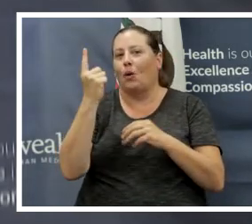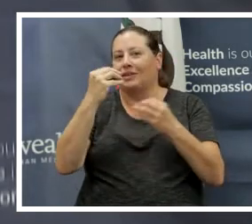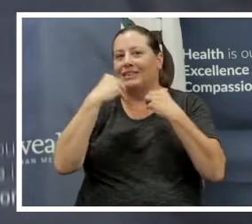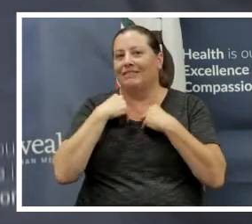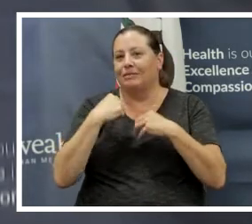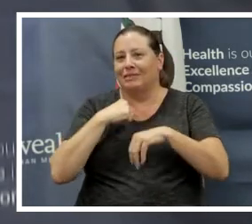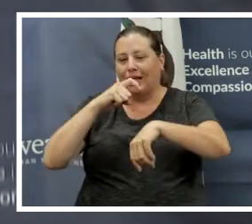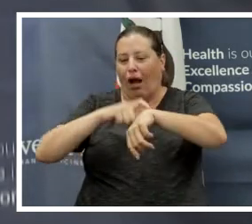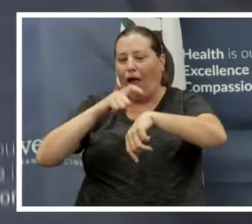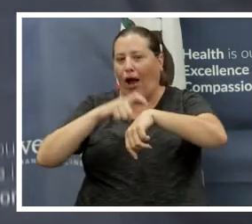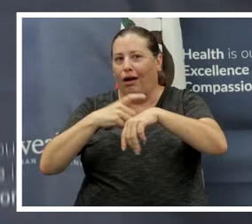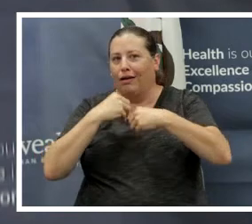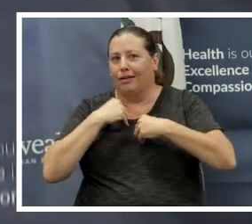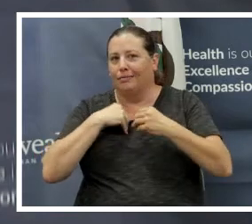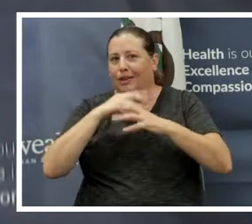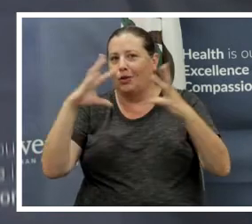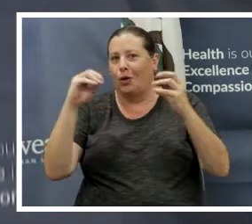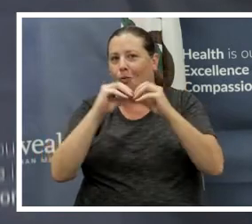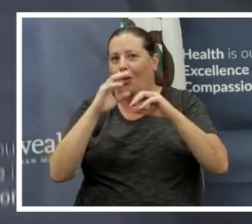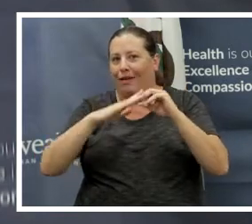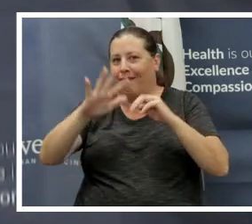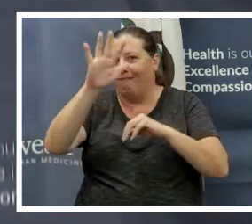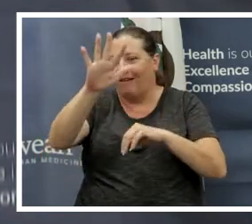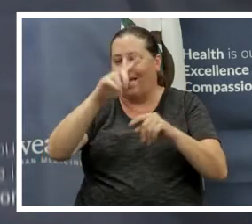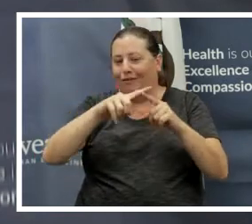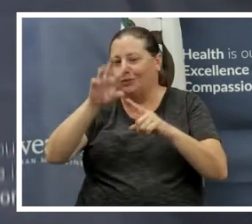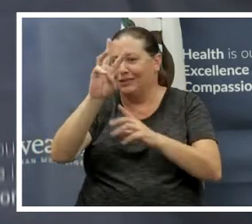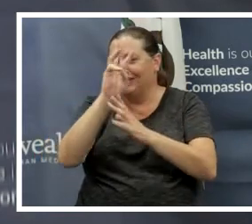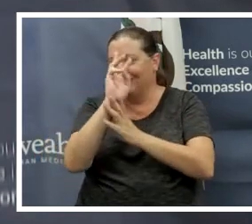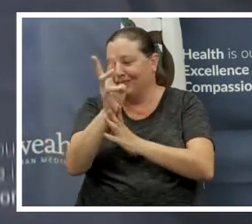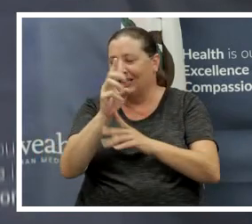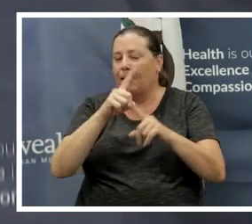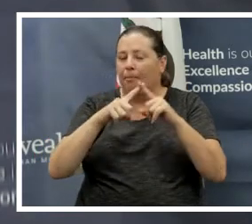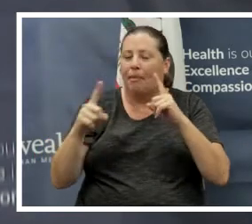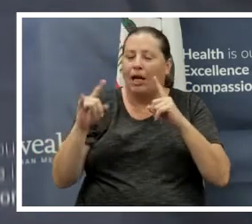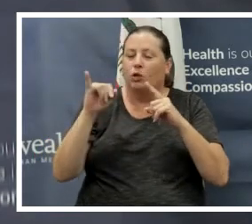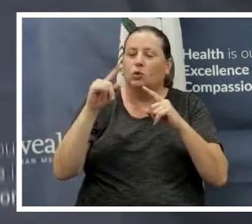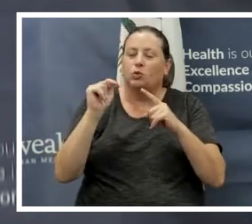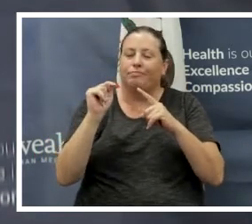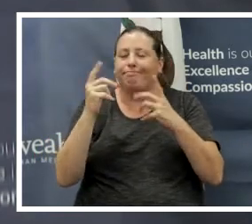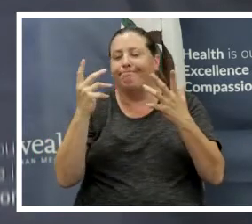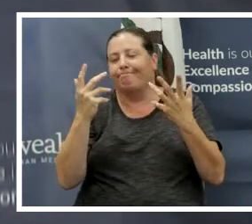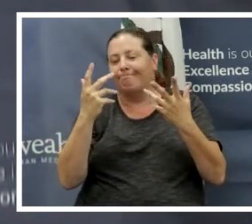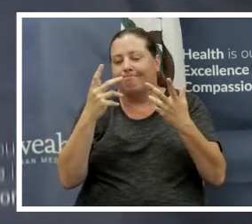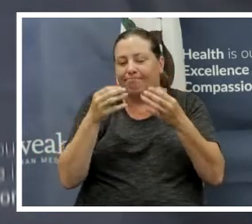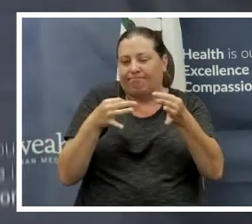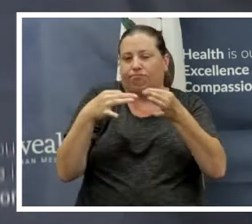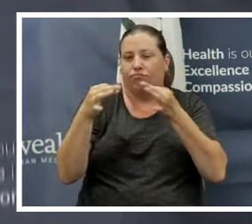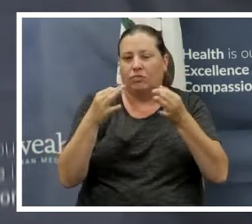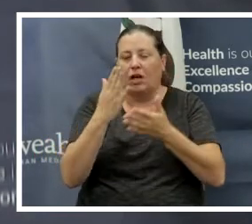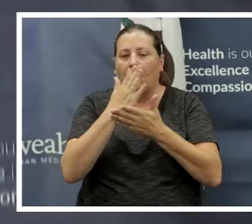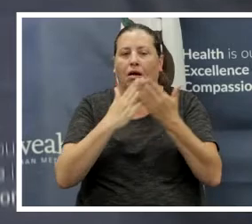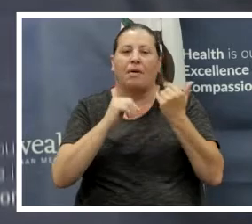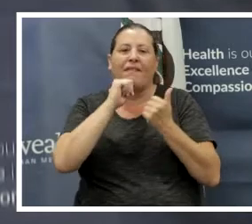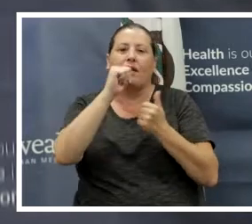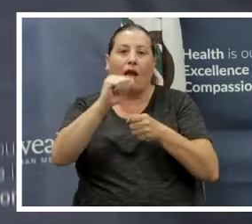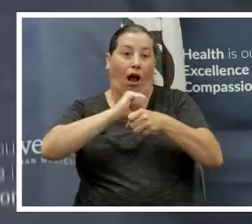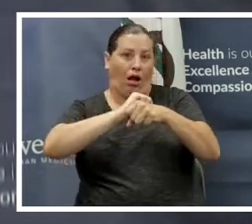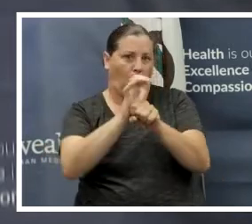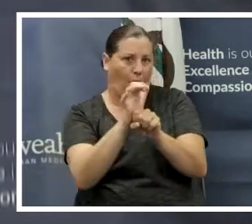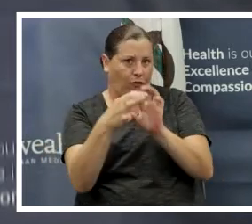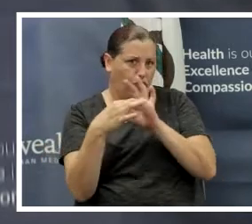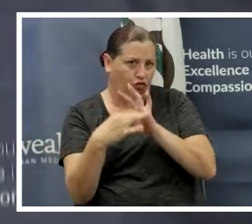probably no more than 5 or 6 minutes, but just to hit some of the highlights, some of the non-COVID things that are going on at Kaweah Delta,